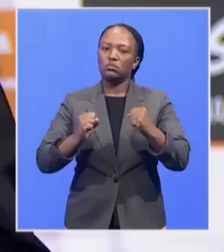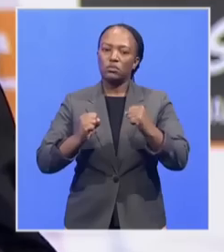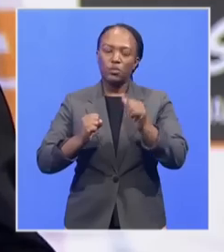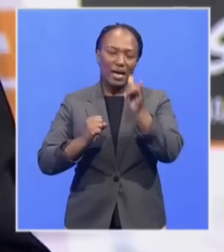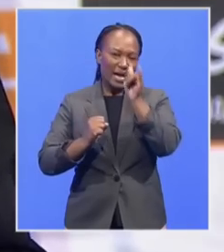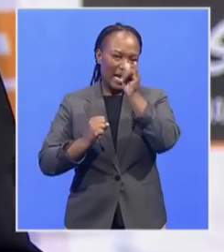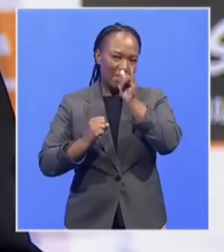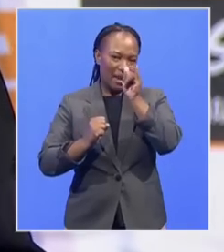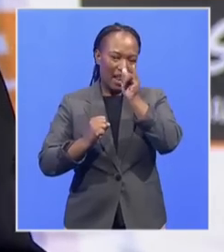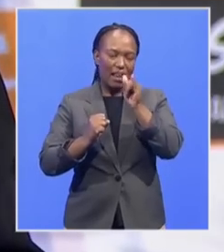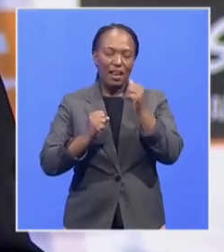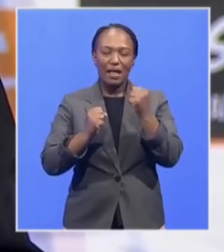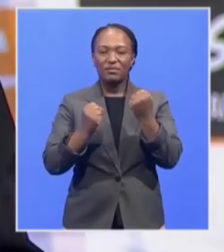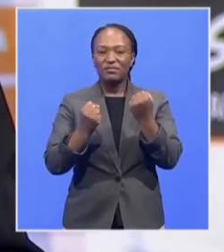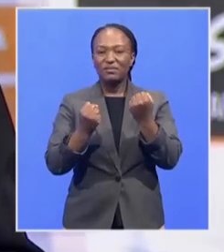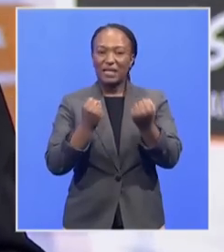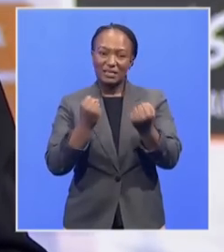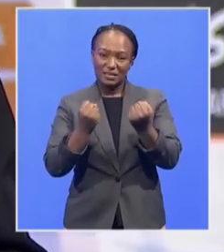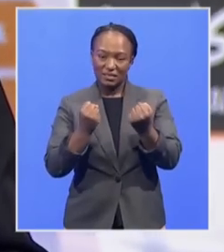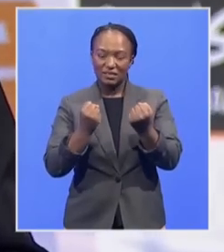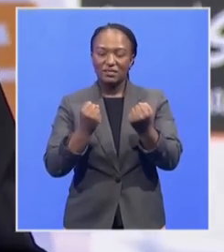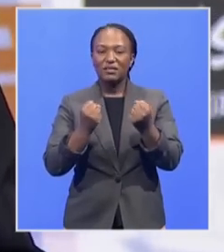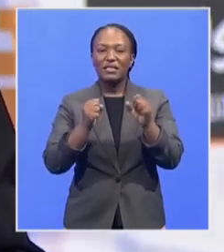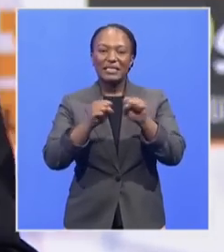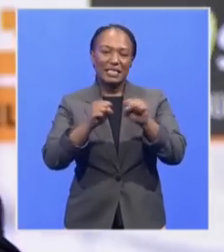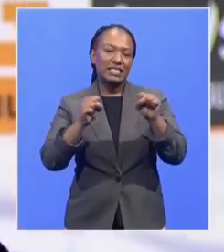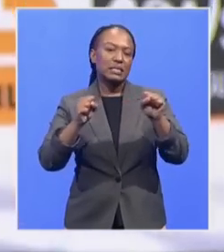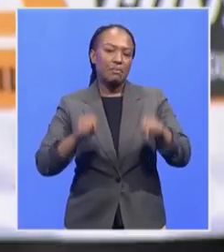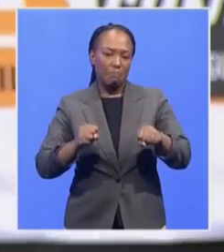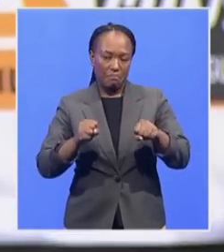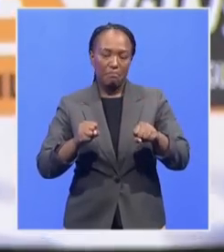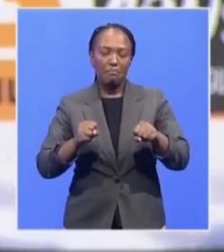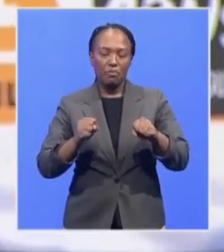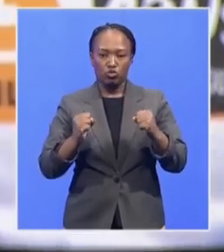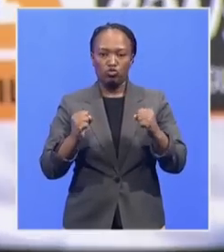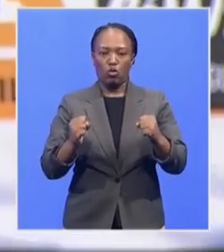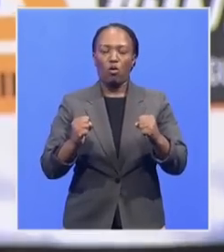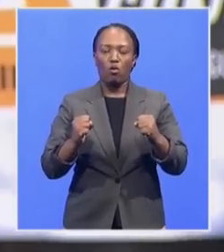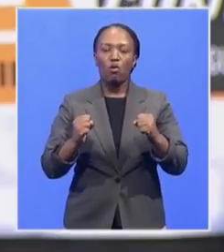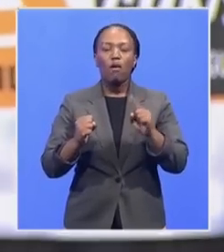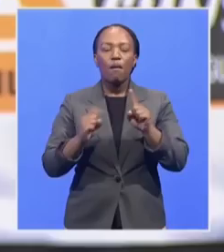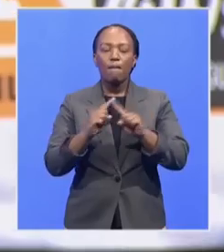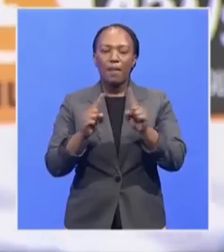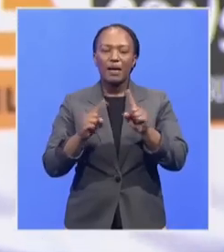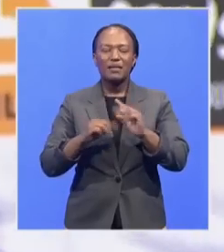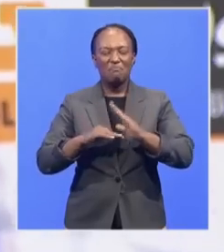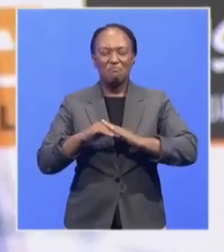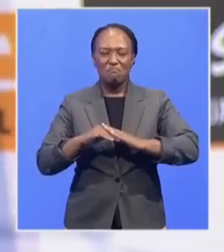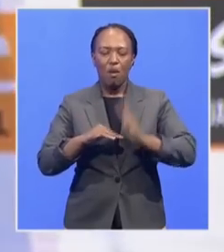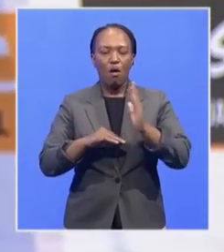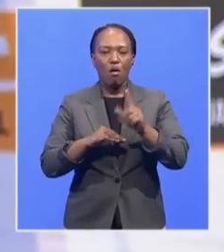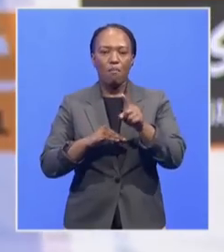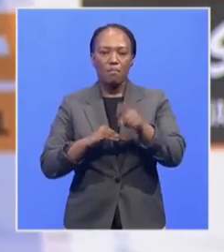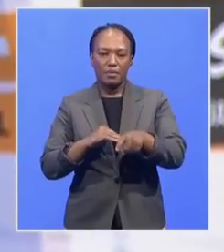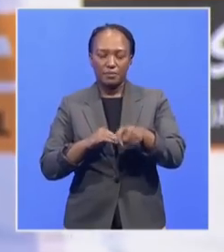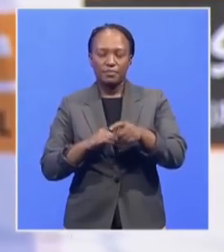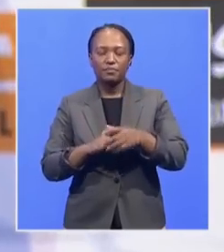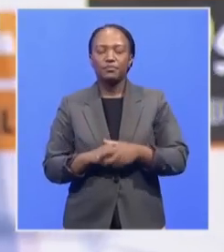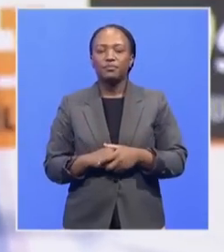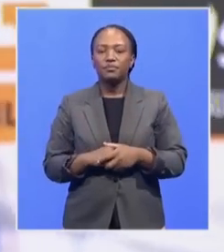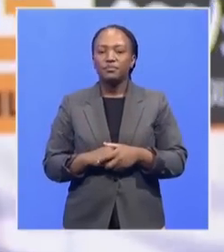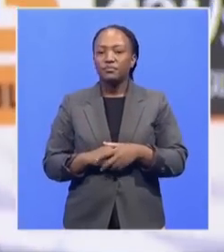need to do much more. In particular, we need to build durable